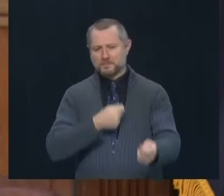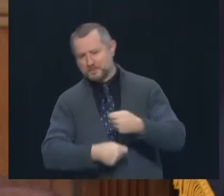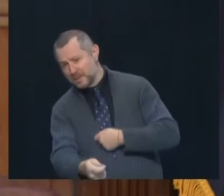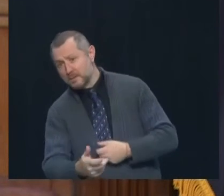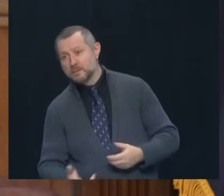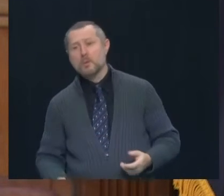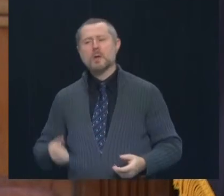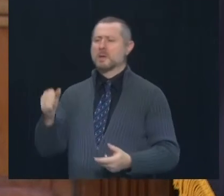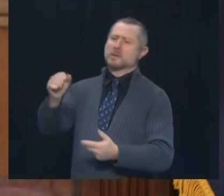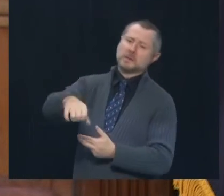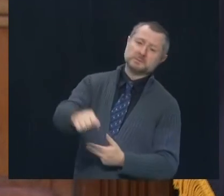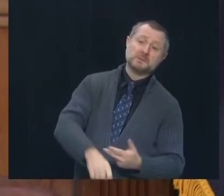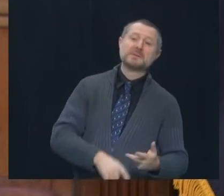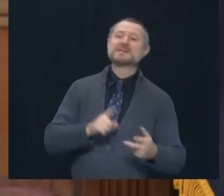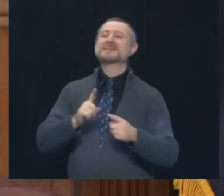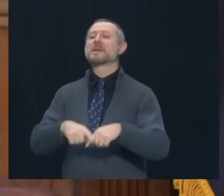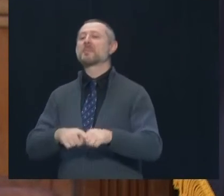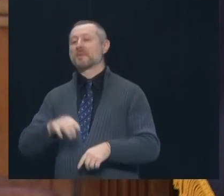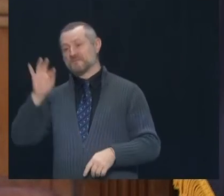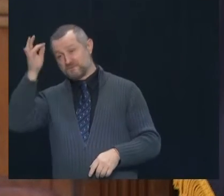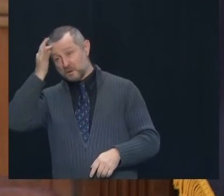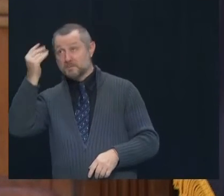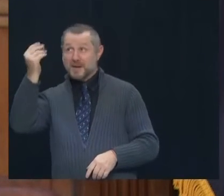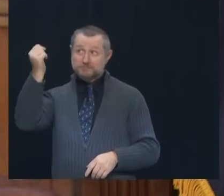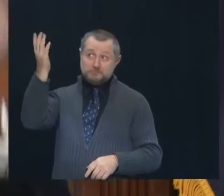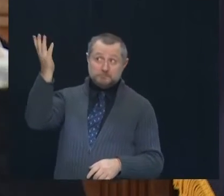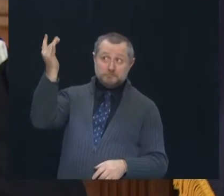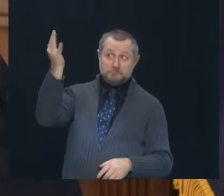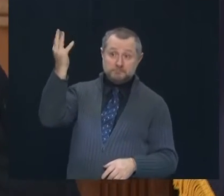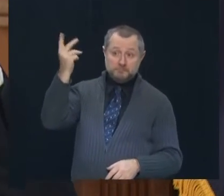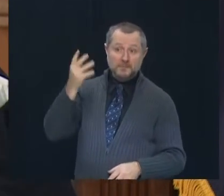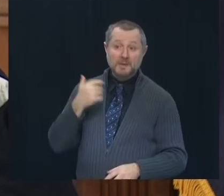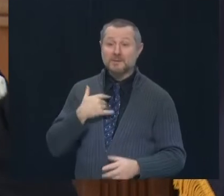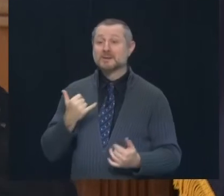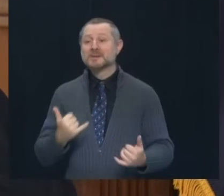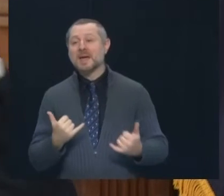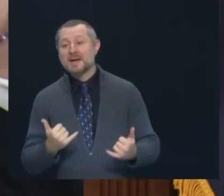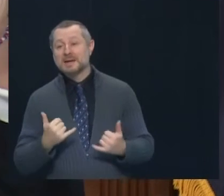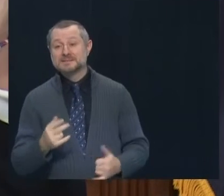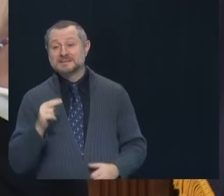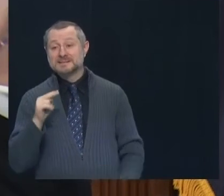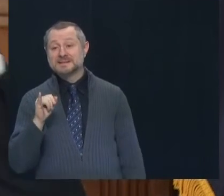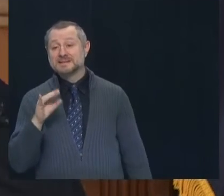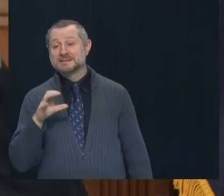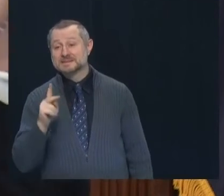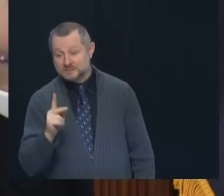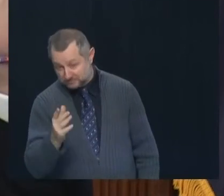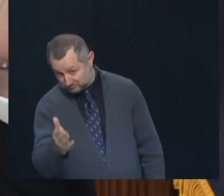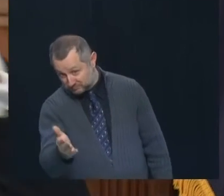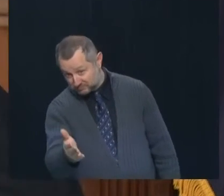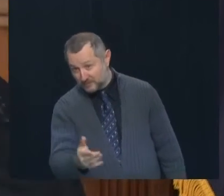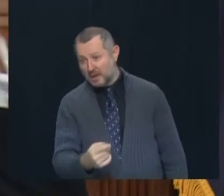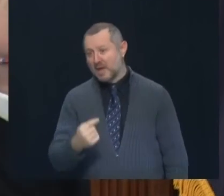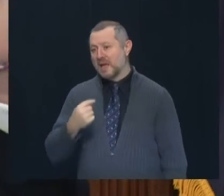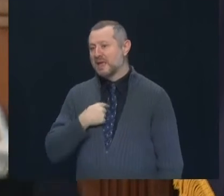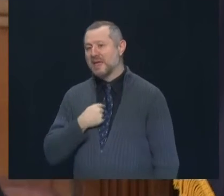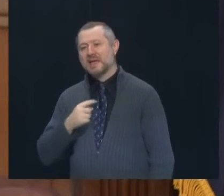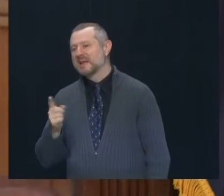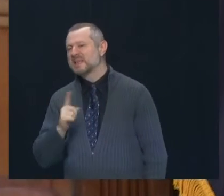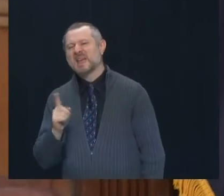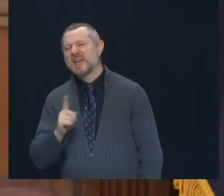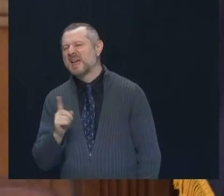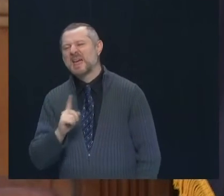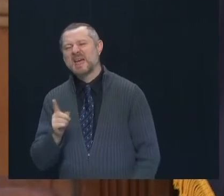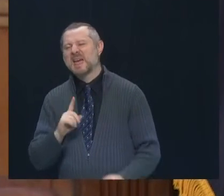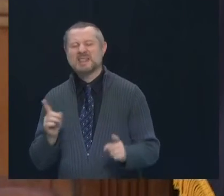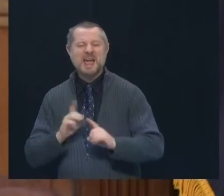depends on the funding. And right now, Nick, they're saying basically nada, scatta, niente.